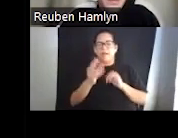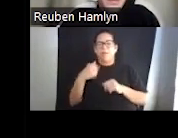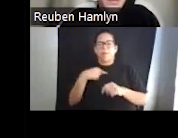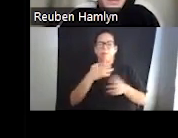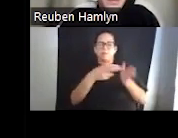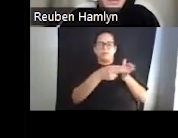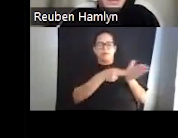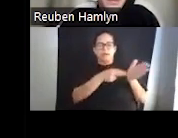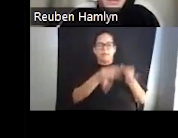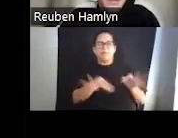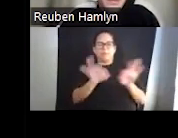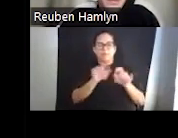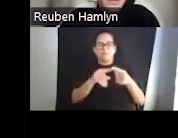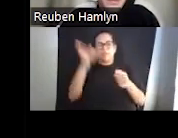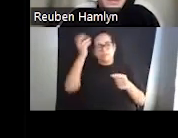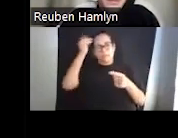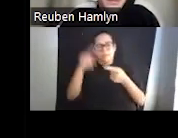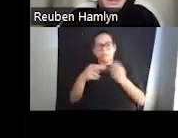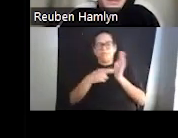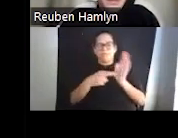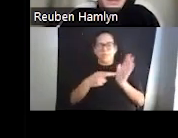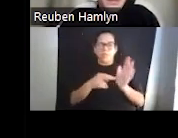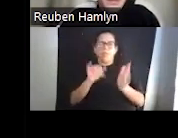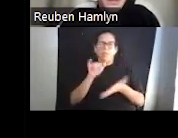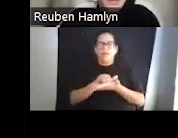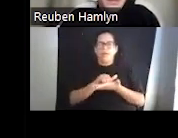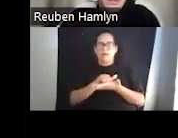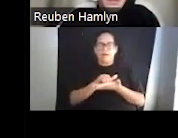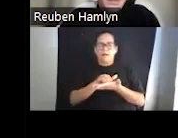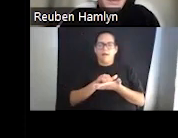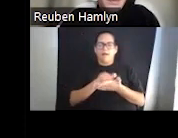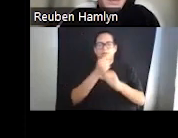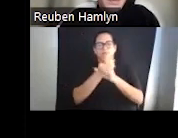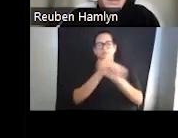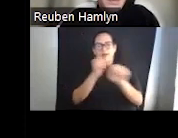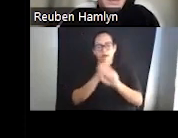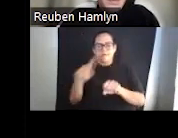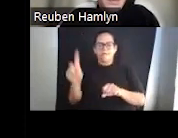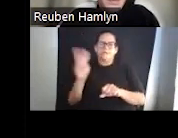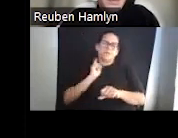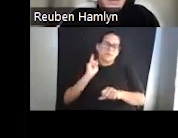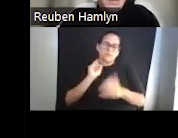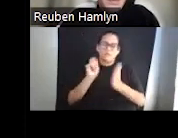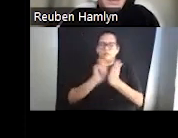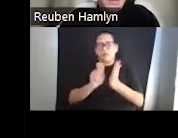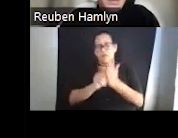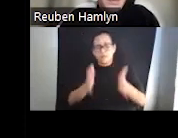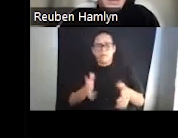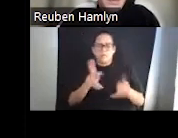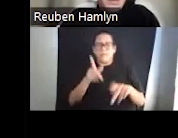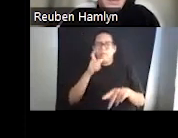highlight is that it's important to think about the role that survivors, victims, journalists, people who have